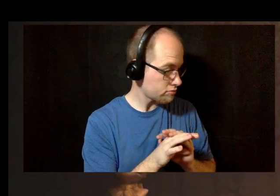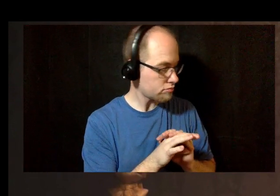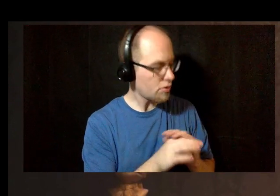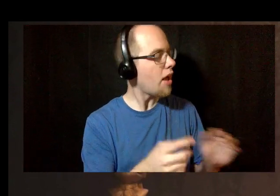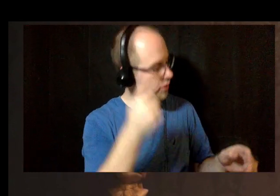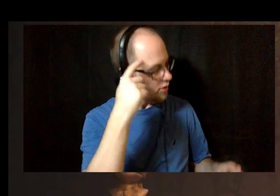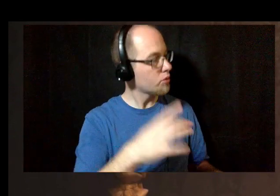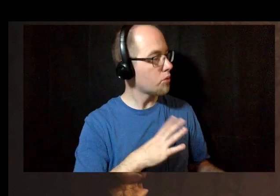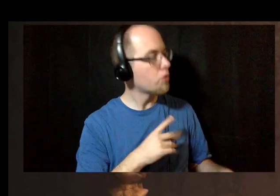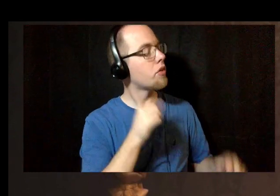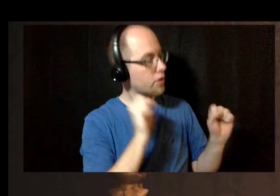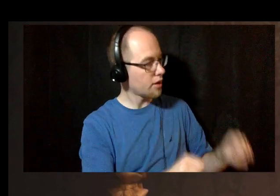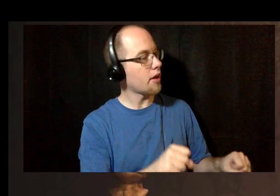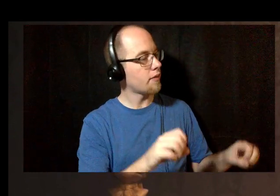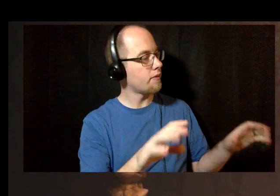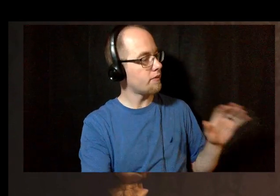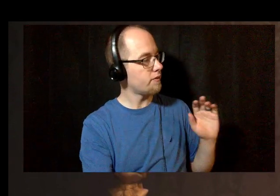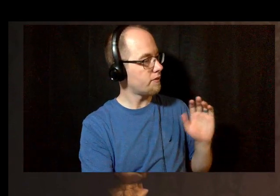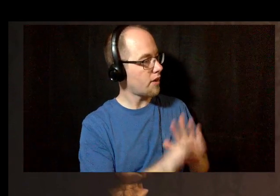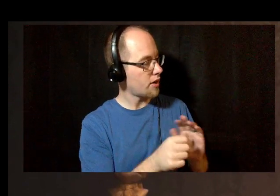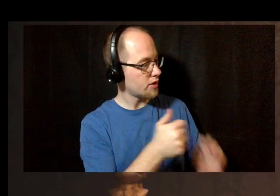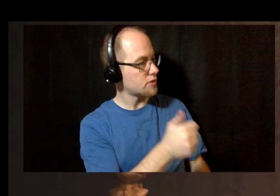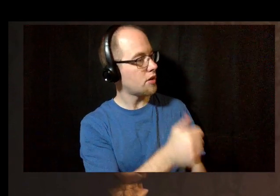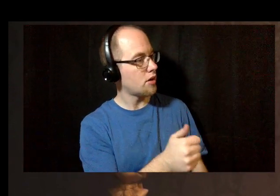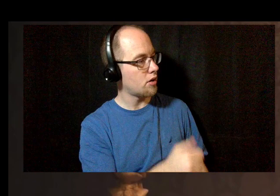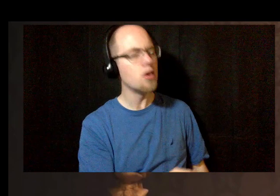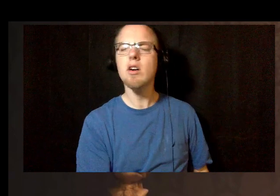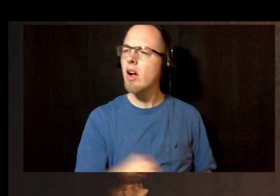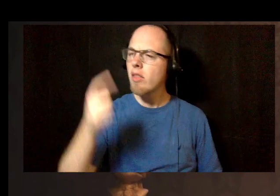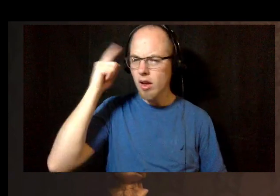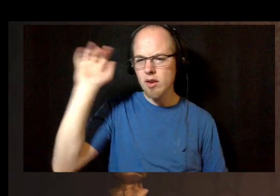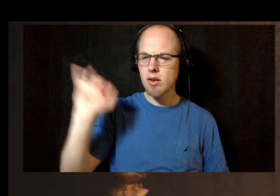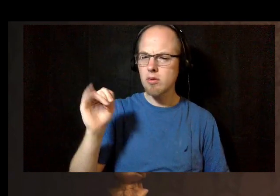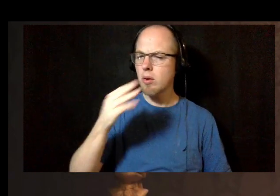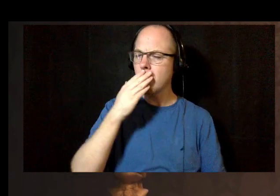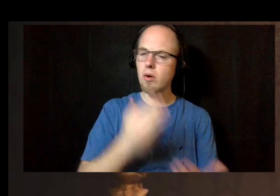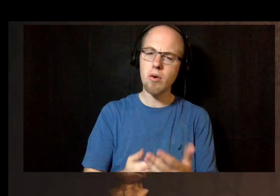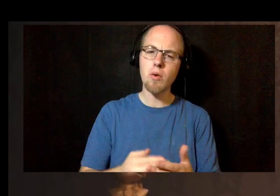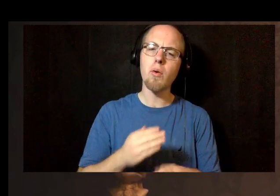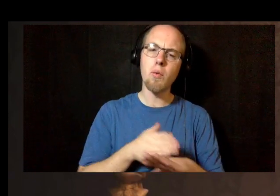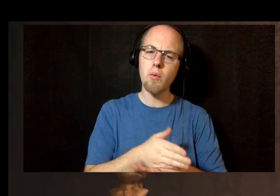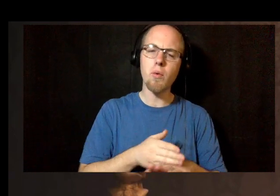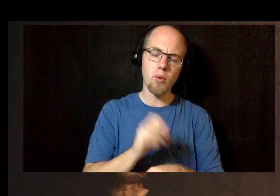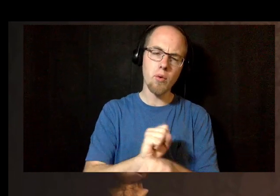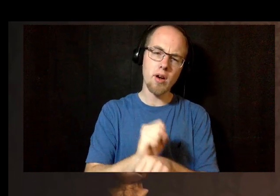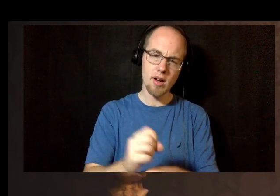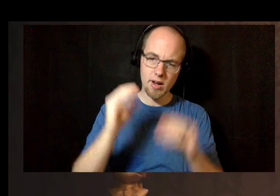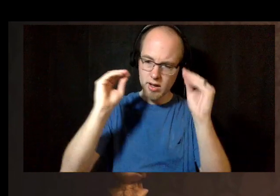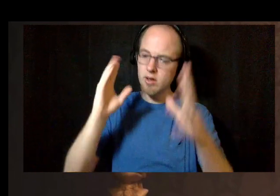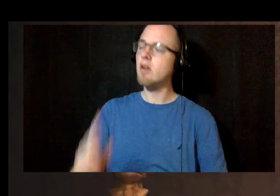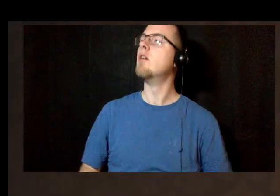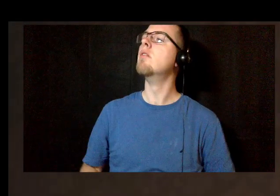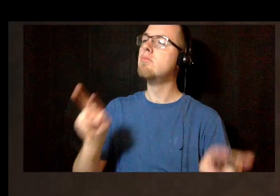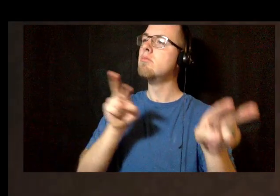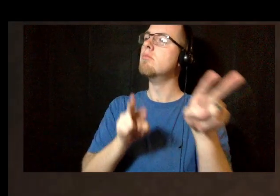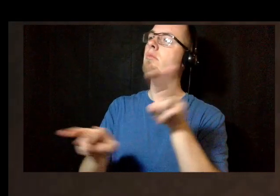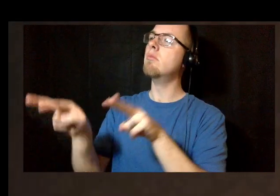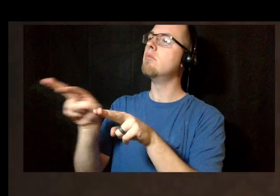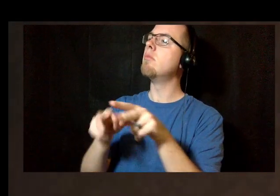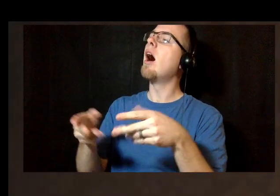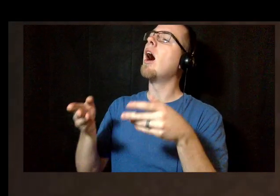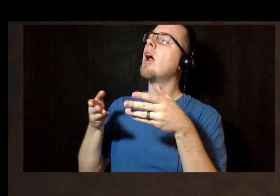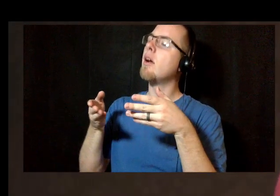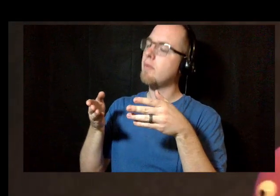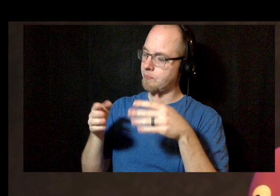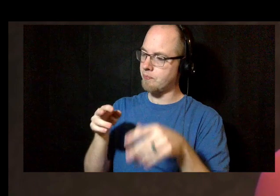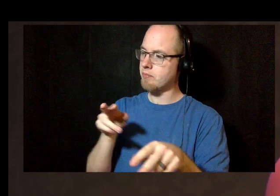it. He was kind of like a benevolent woodwork teacher, just overseeing the workshop, but allowing his students to